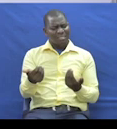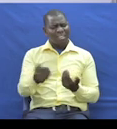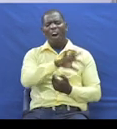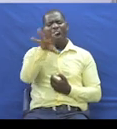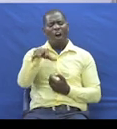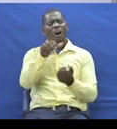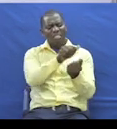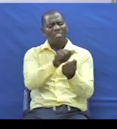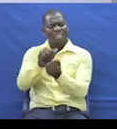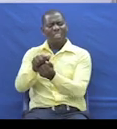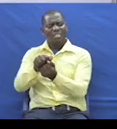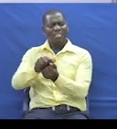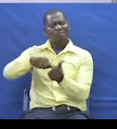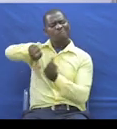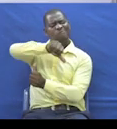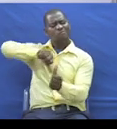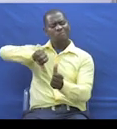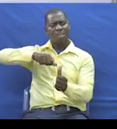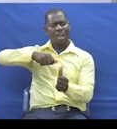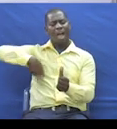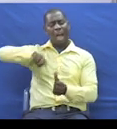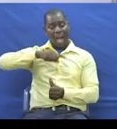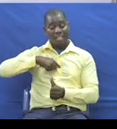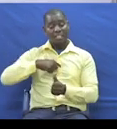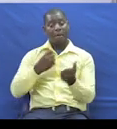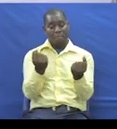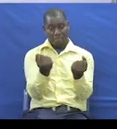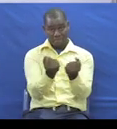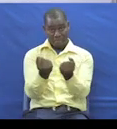all the things which is surrounding us are made up?